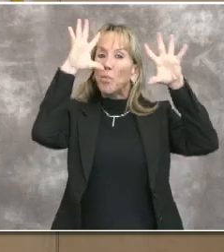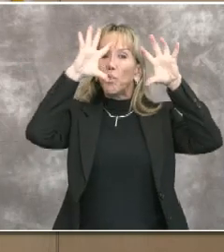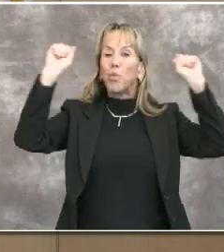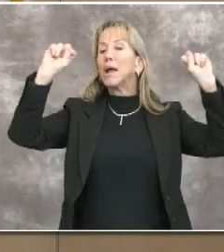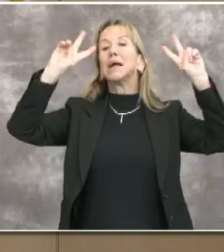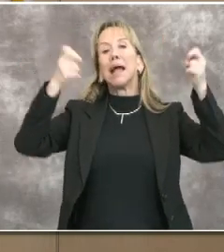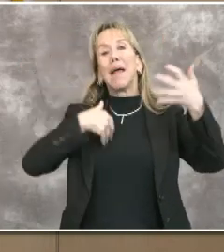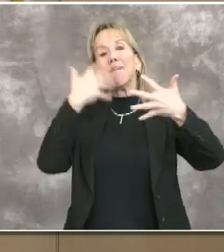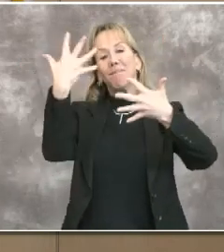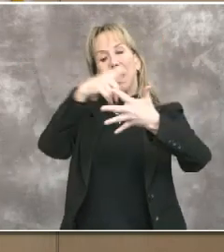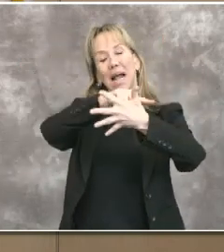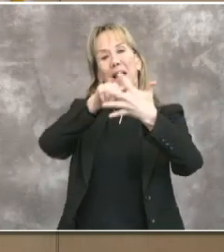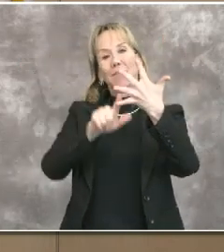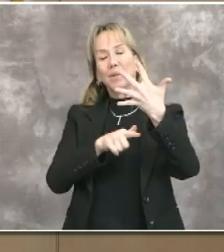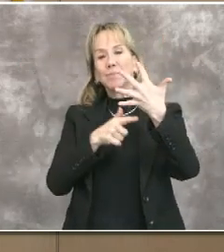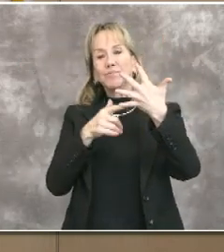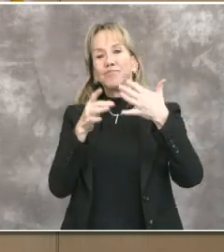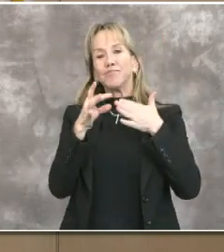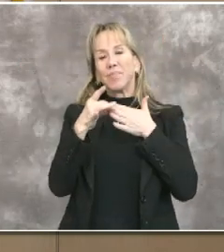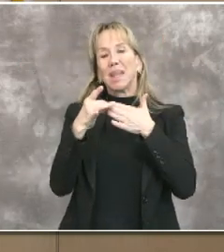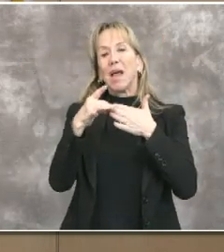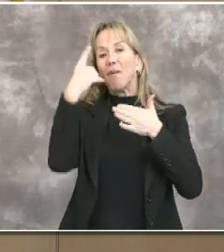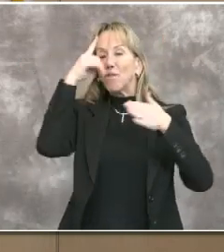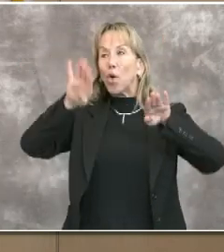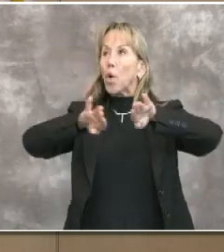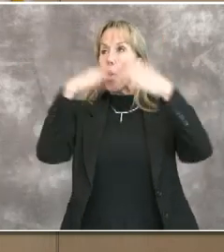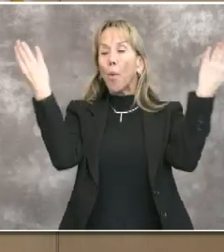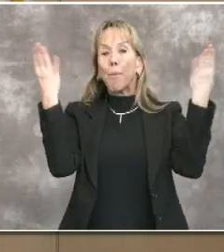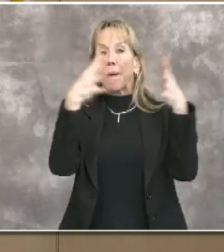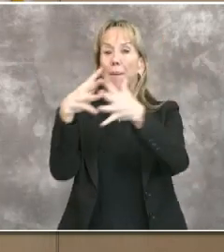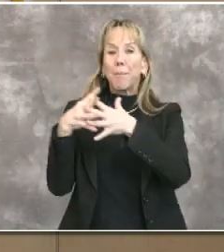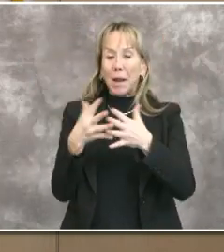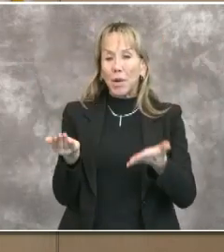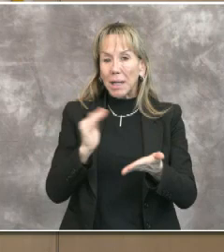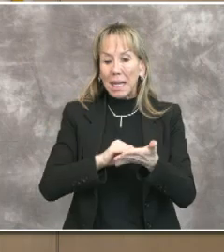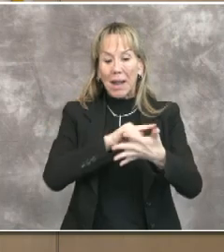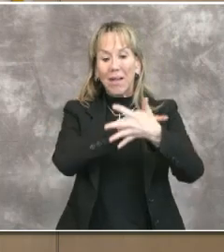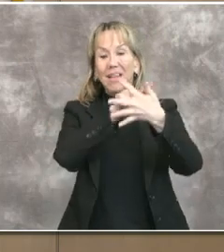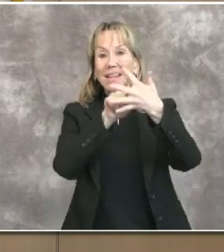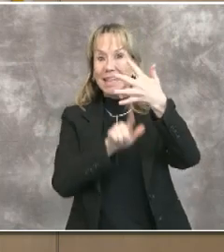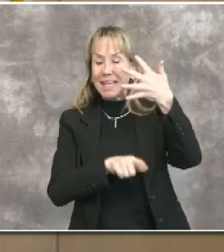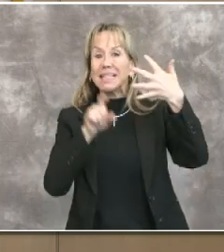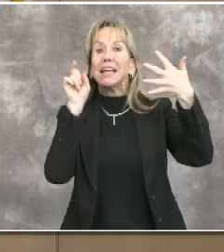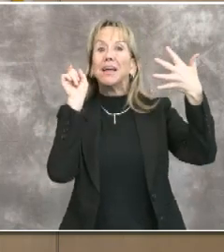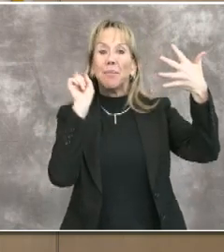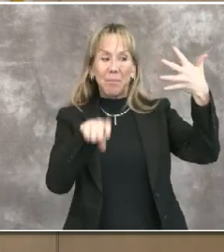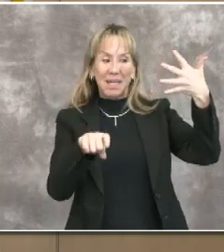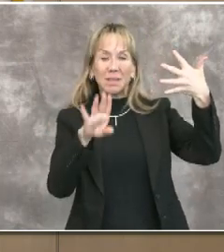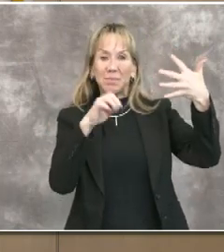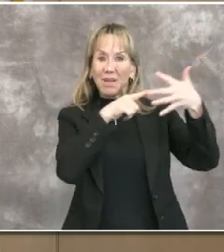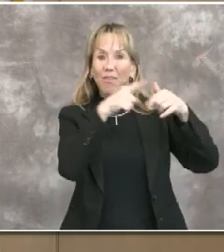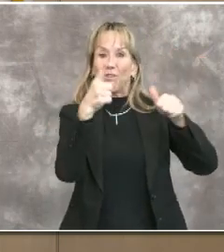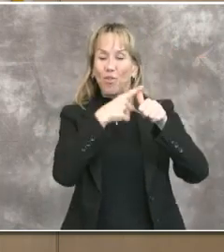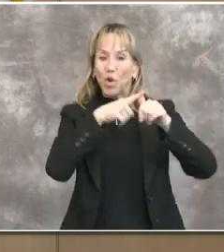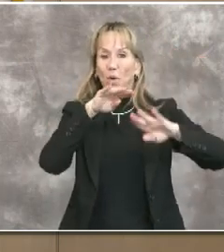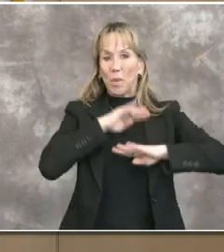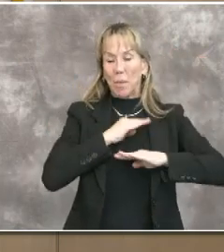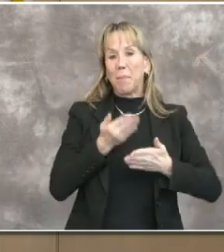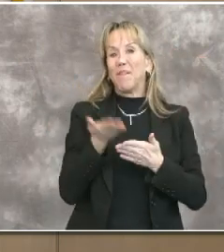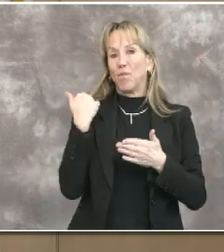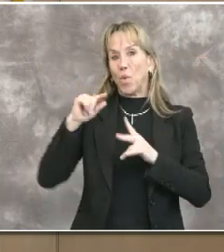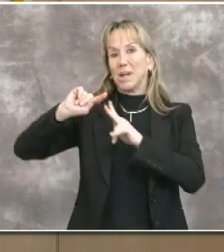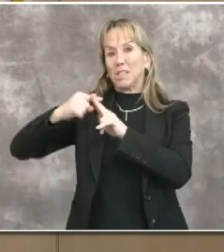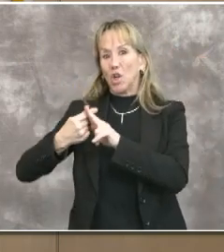5 gating criteria that must be satisfied before proceeding to a phased opening.